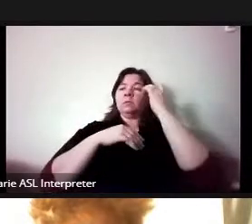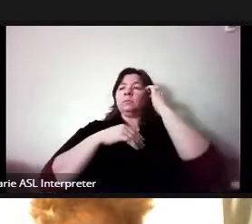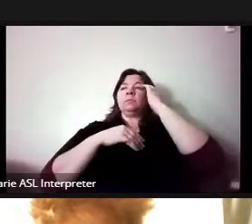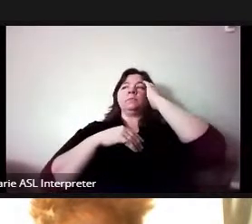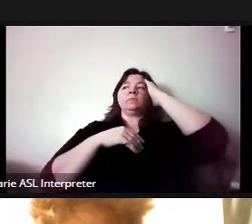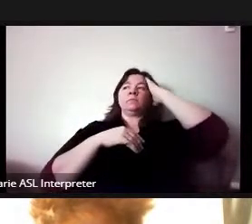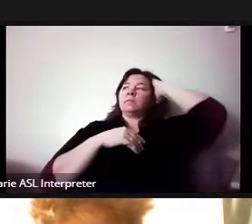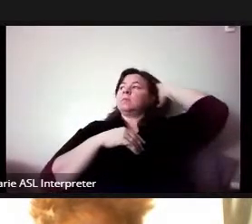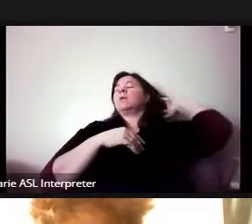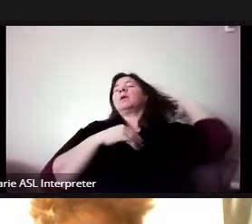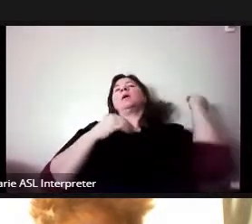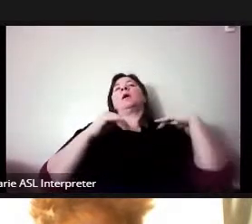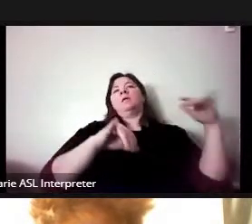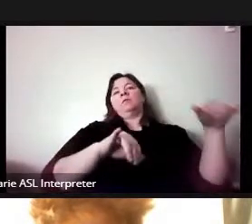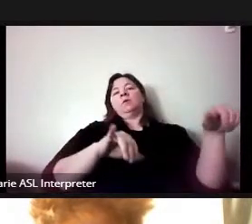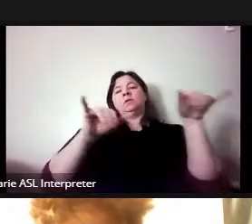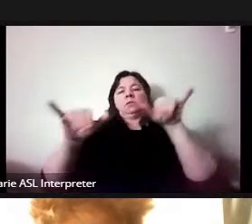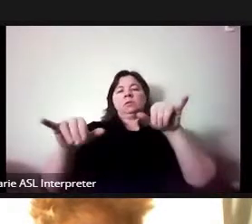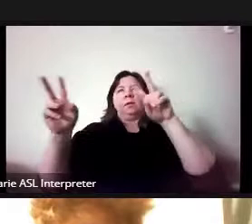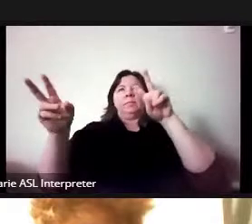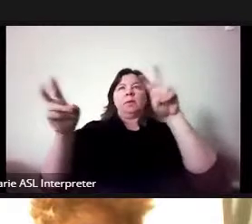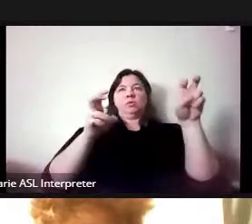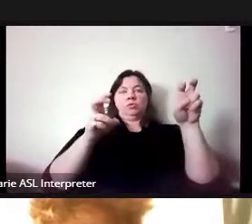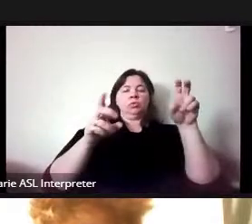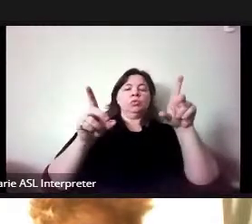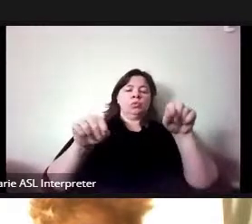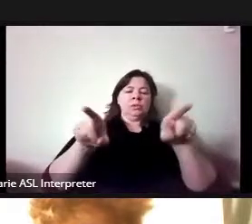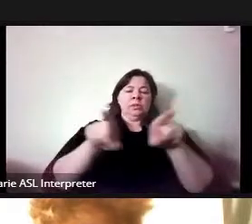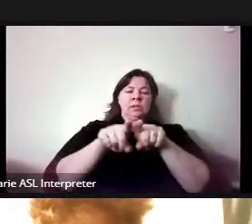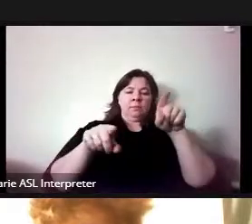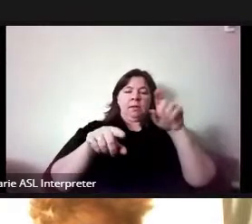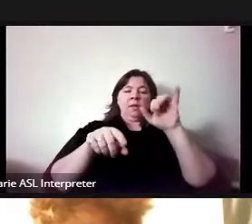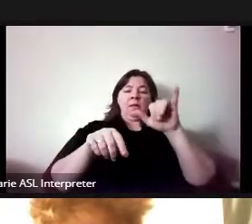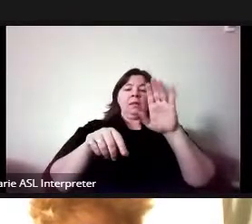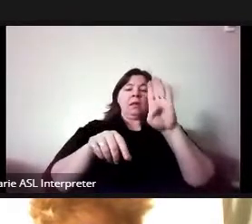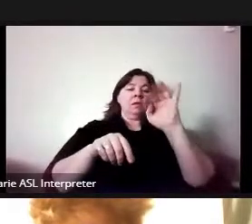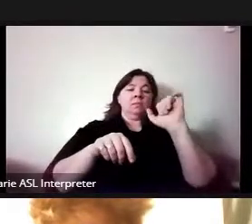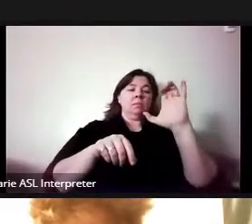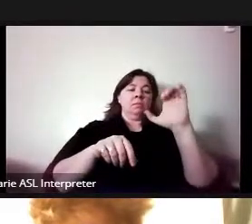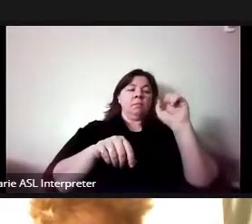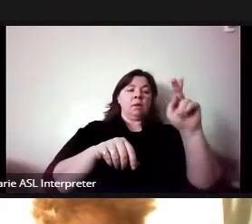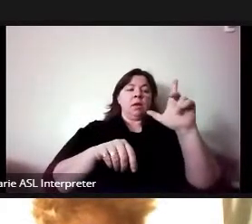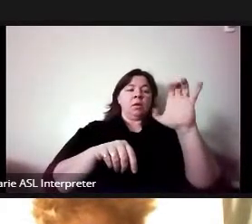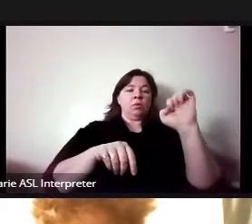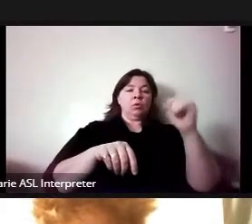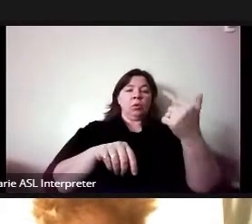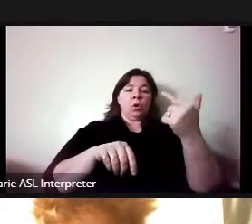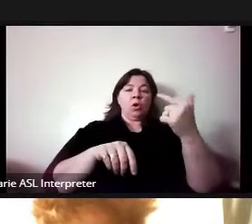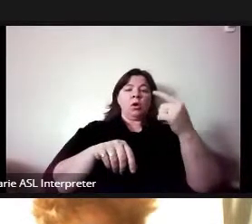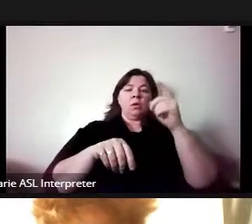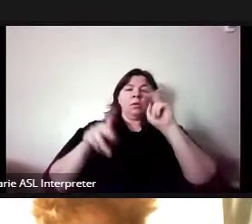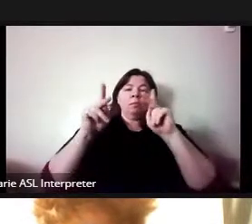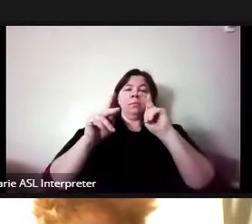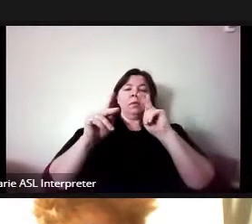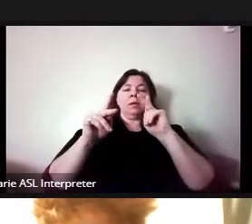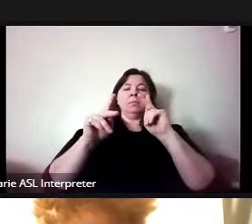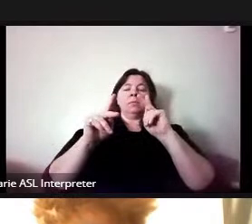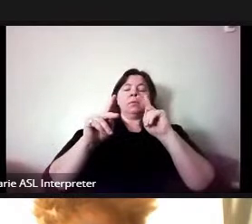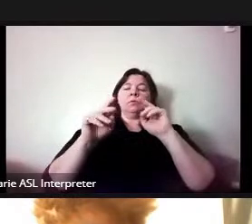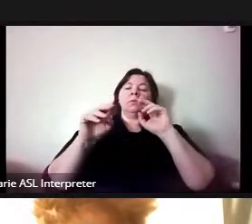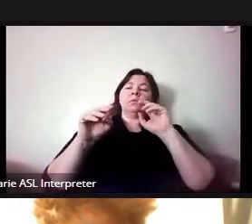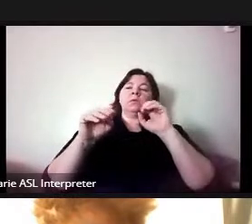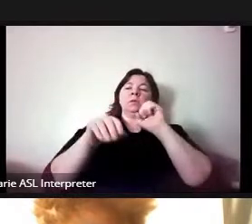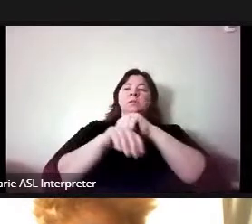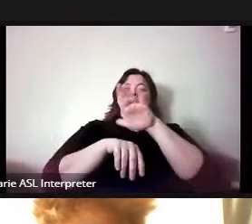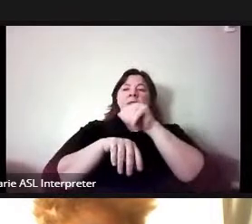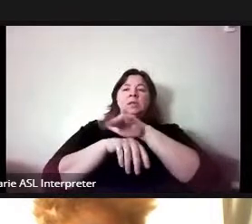having similar issues, to do the same. Because that's part of the reason why the backlog is there, because people are submitting more than one query for the